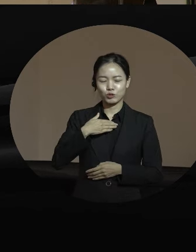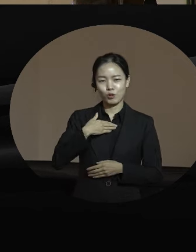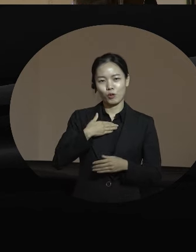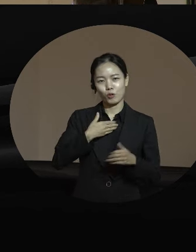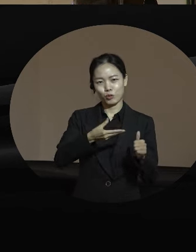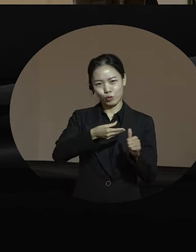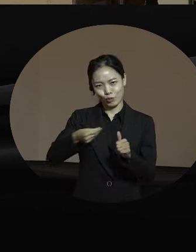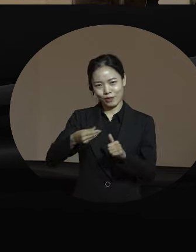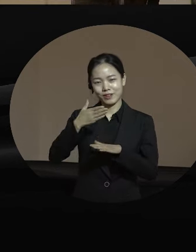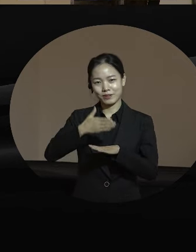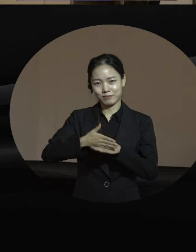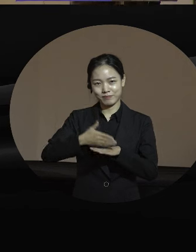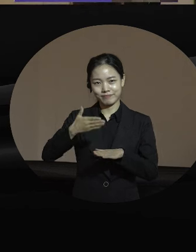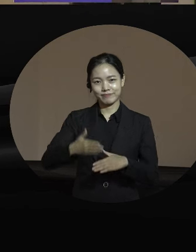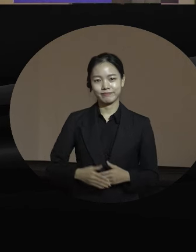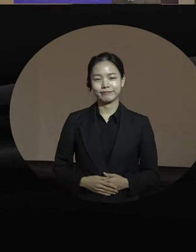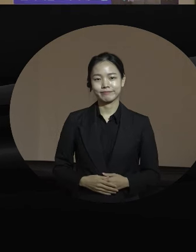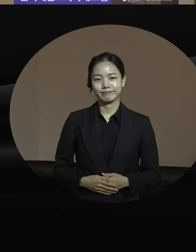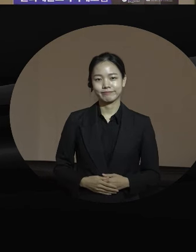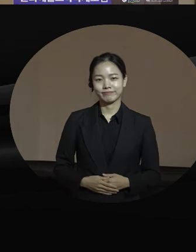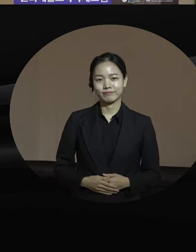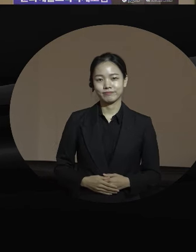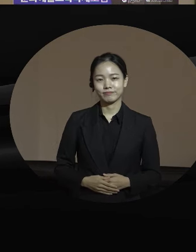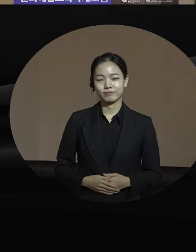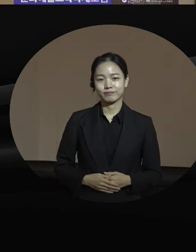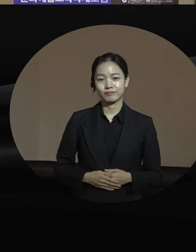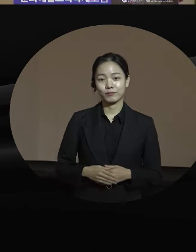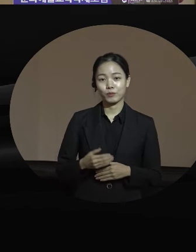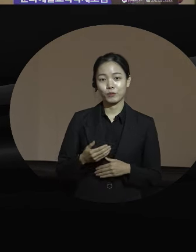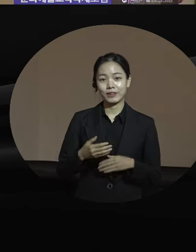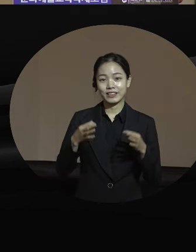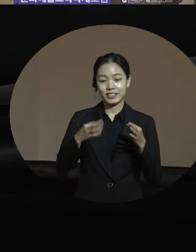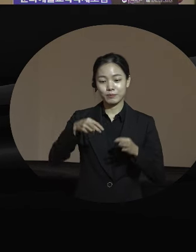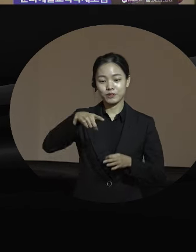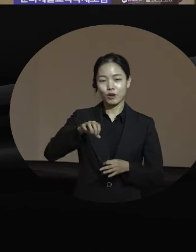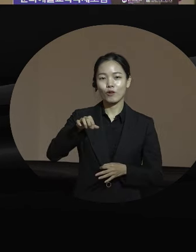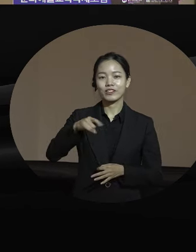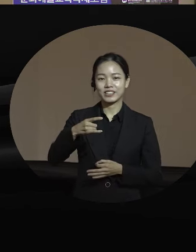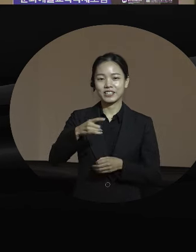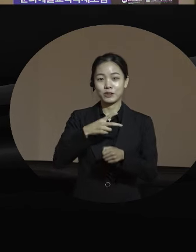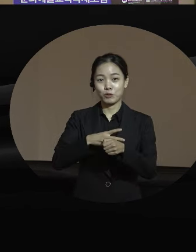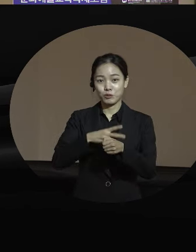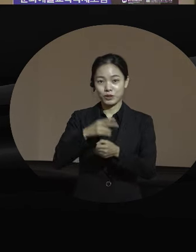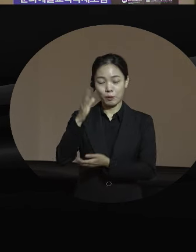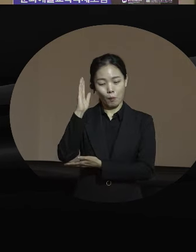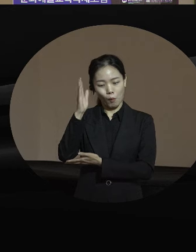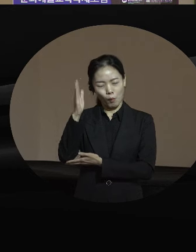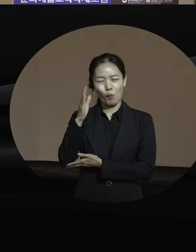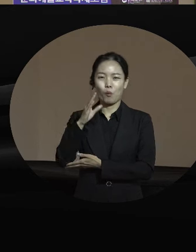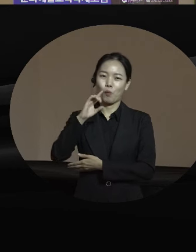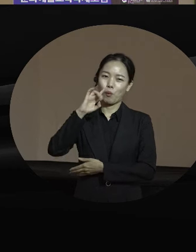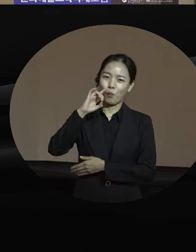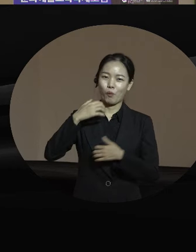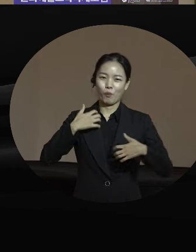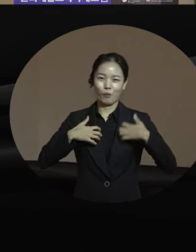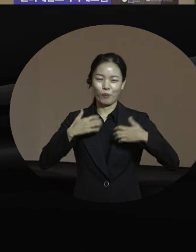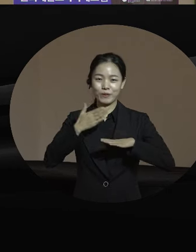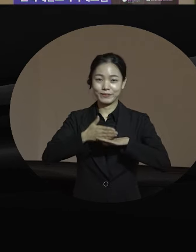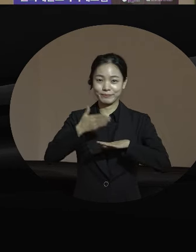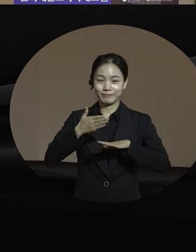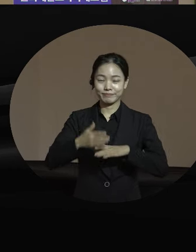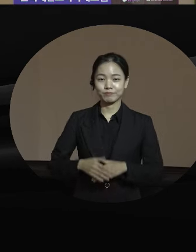the most interesting keynote presentation. I'm delighted to bring you all my warmest greetings from Northern